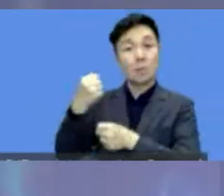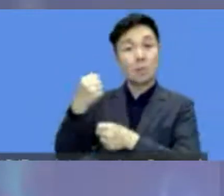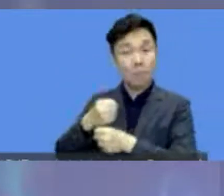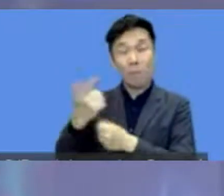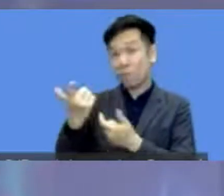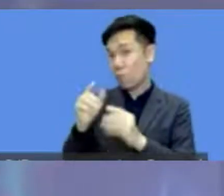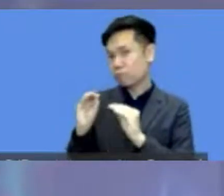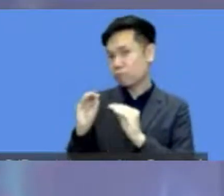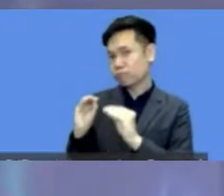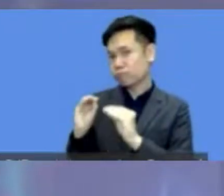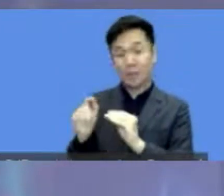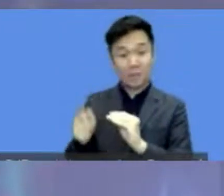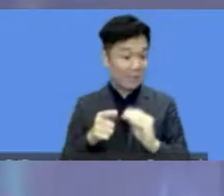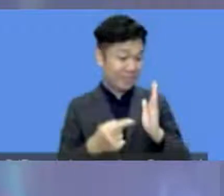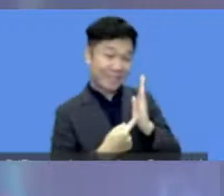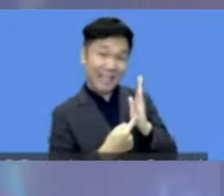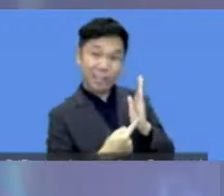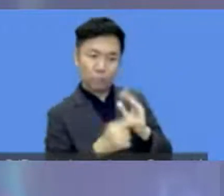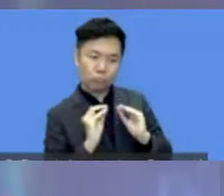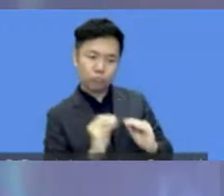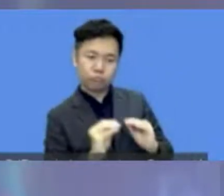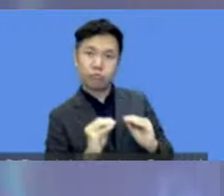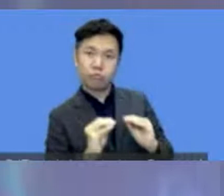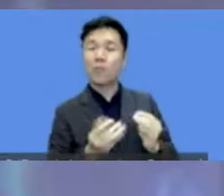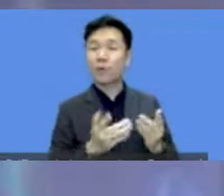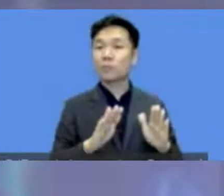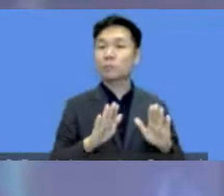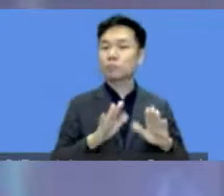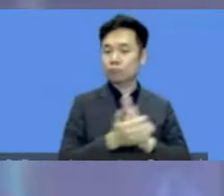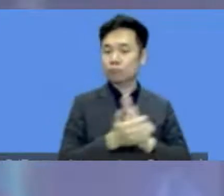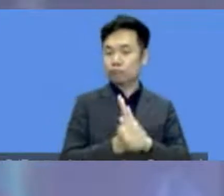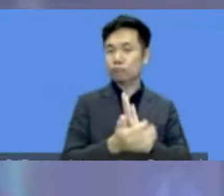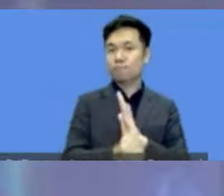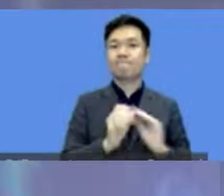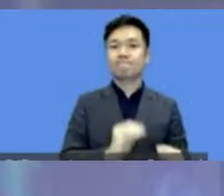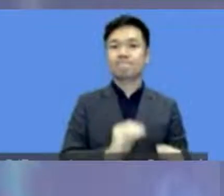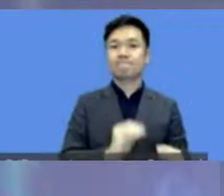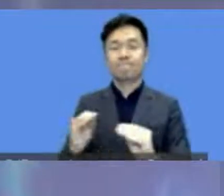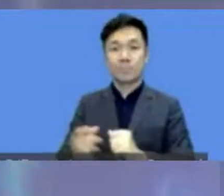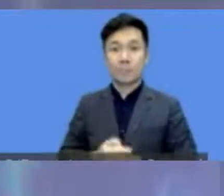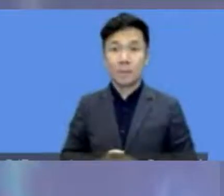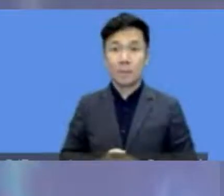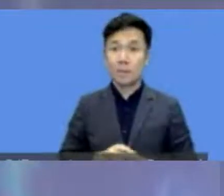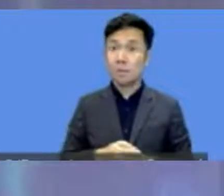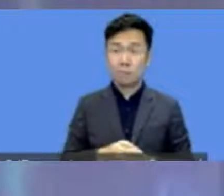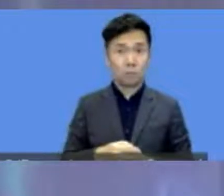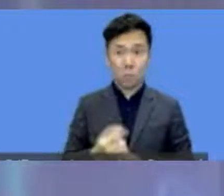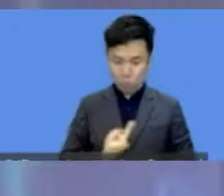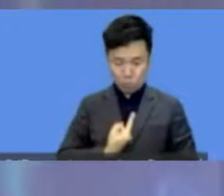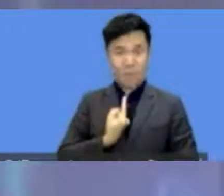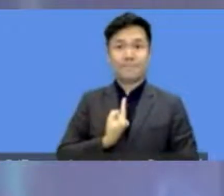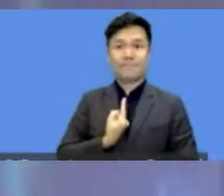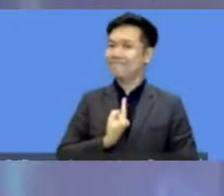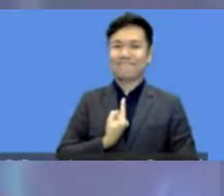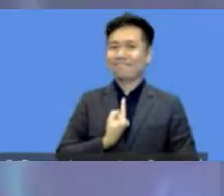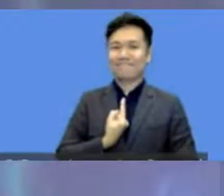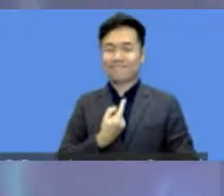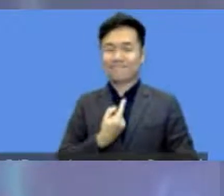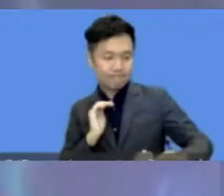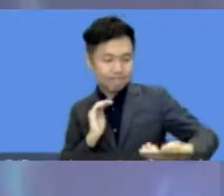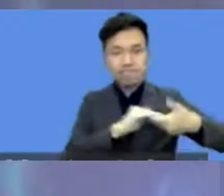learning, artificial technology, and vocational schools. We need to have a multilateral partnership with these nations so that